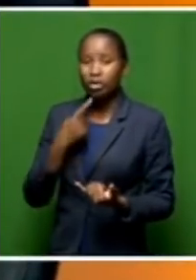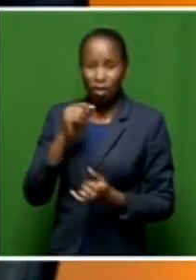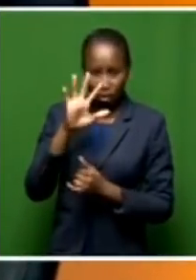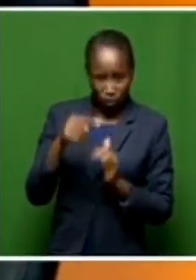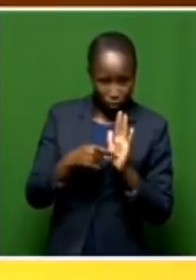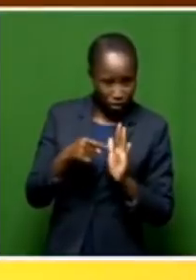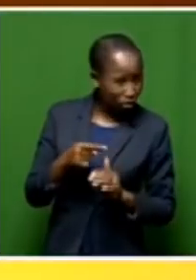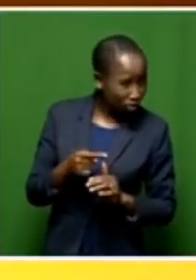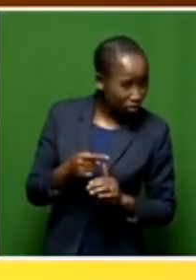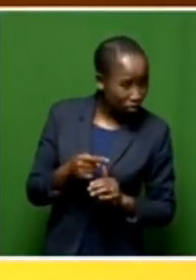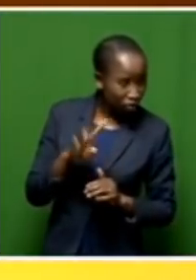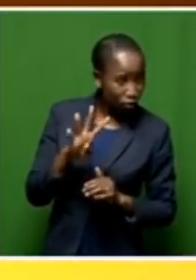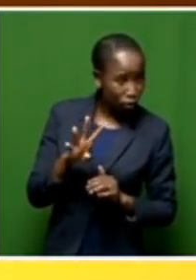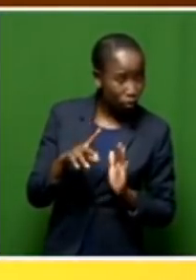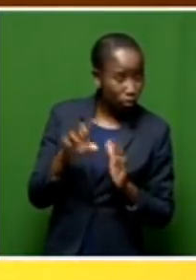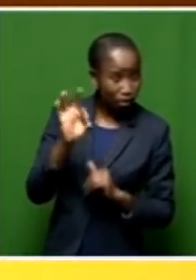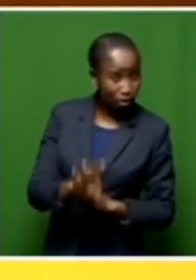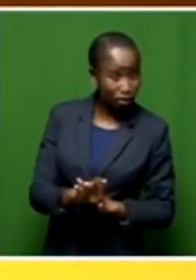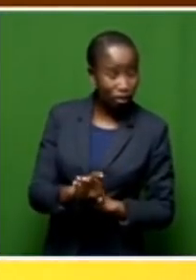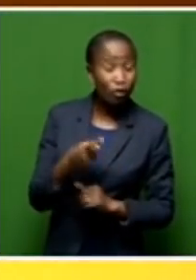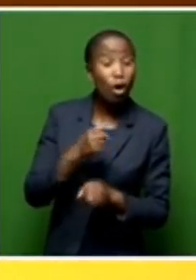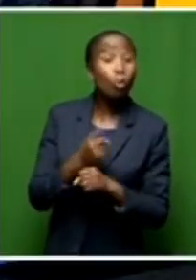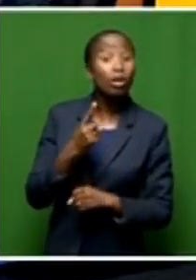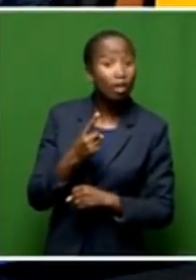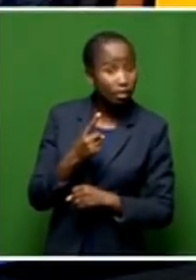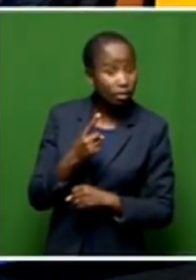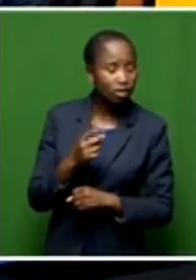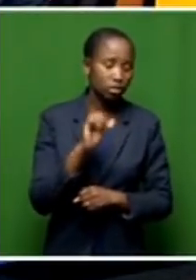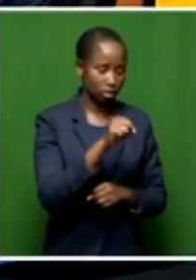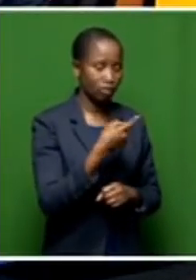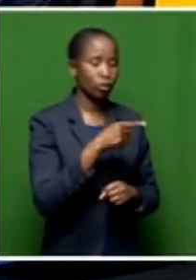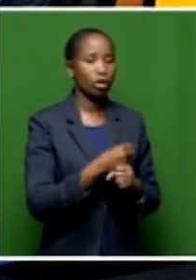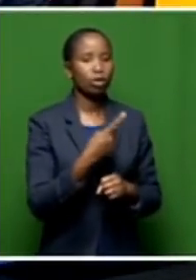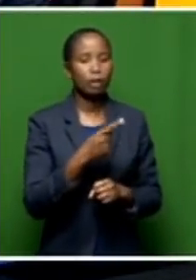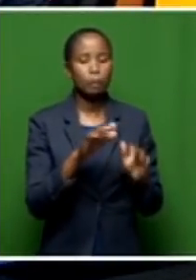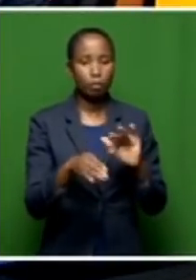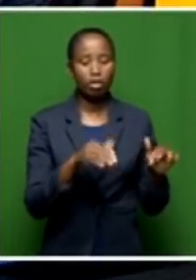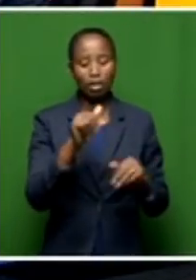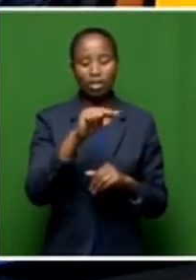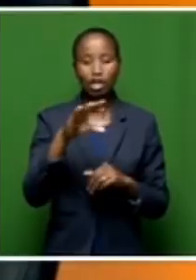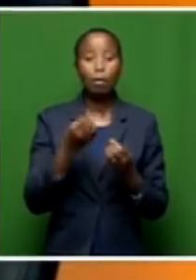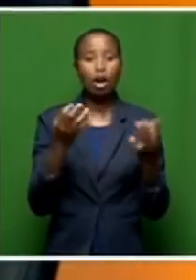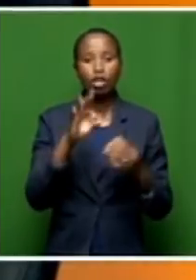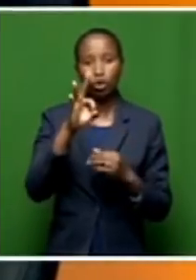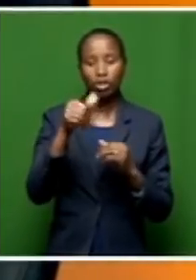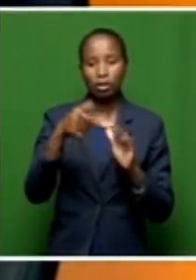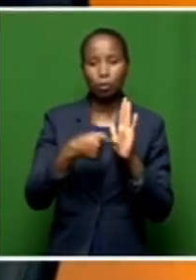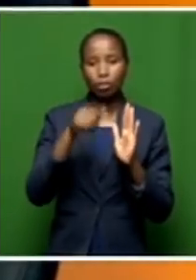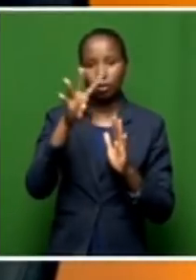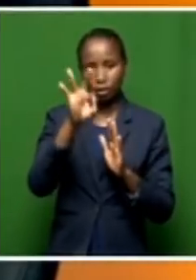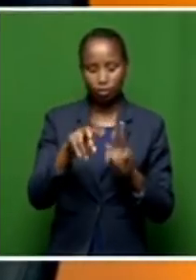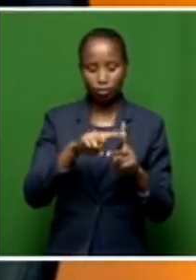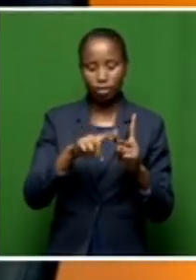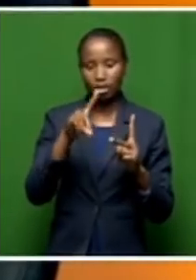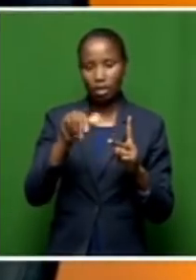for Gauteng. For Gauteng, ANC at 36.7%, DA at 33.6%, EFF